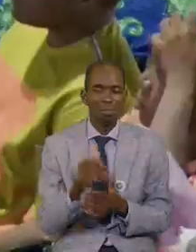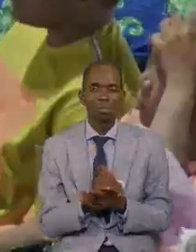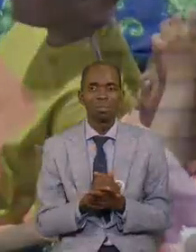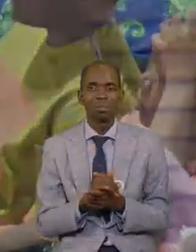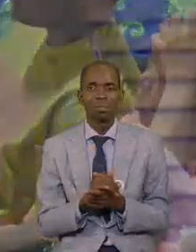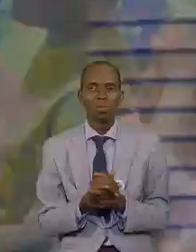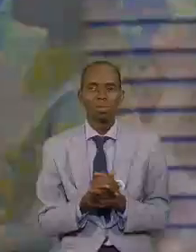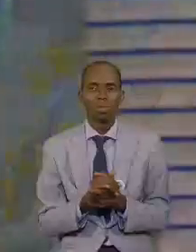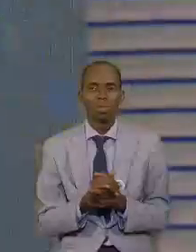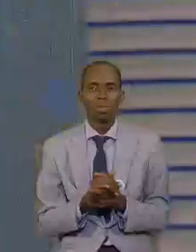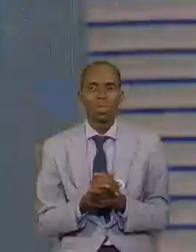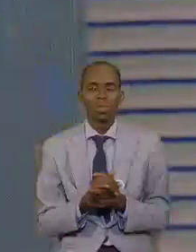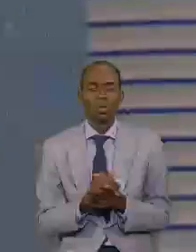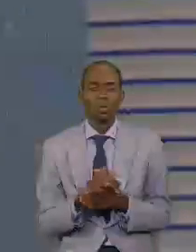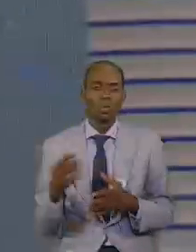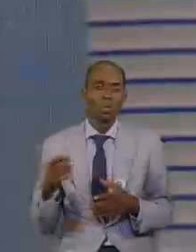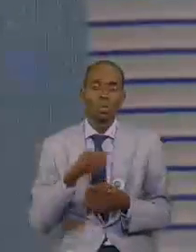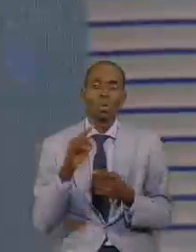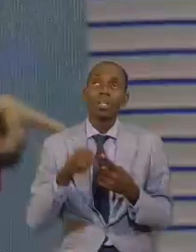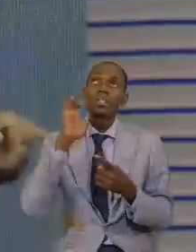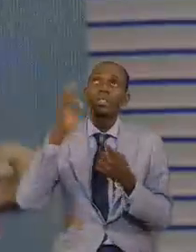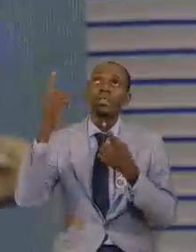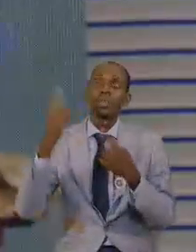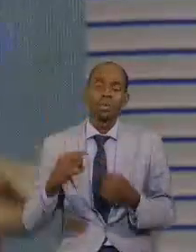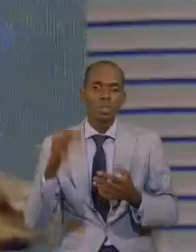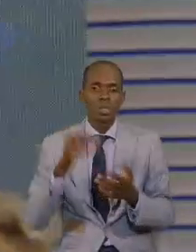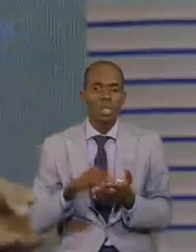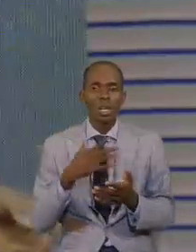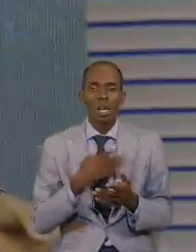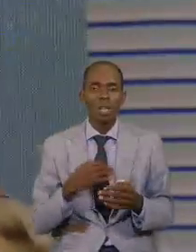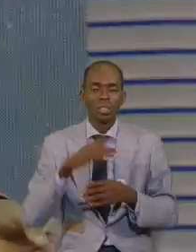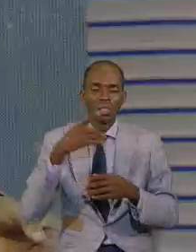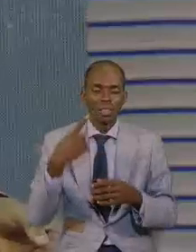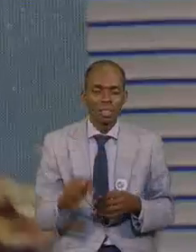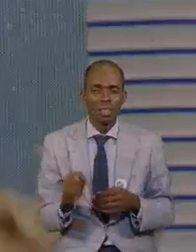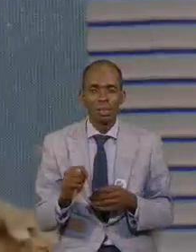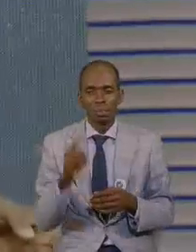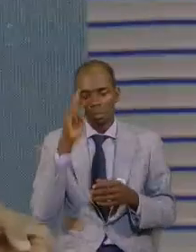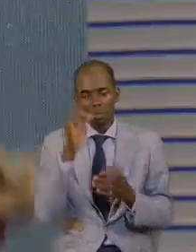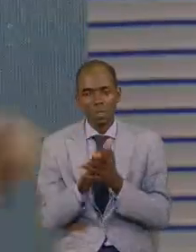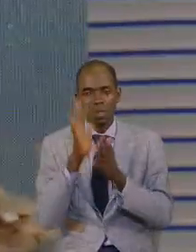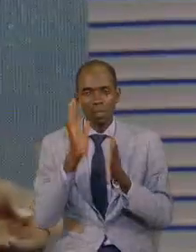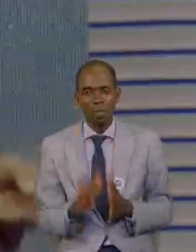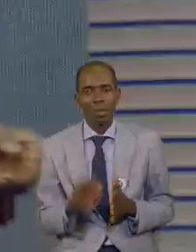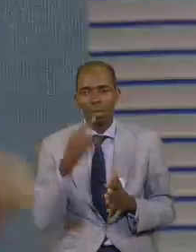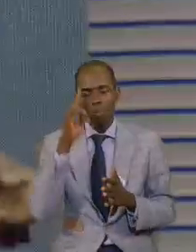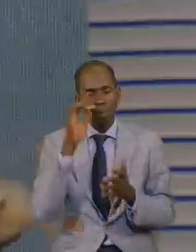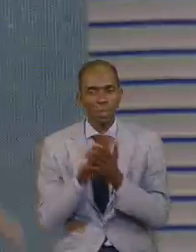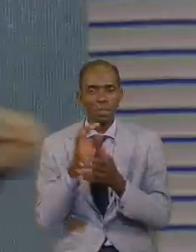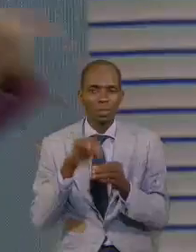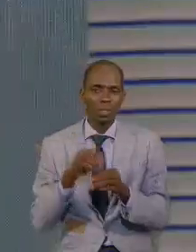when He comes again and the saints are marching in, He will leave you here to suffer during the